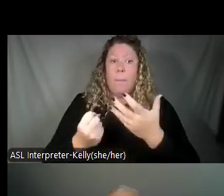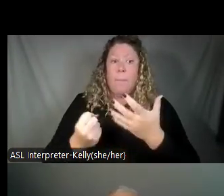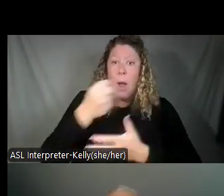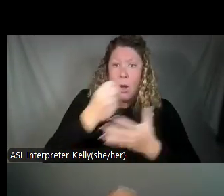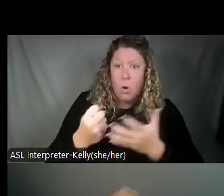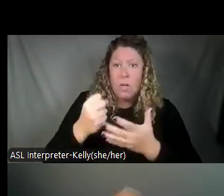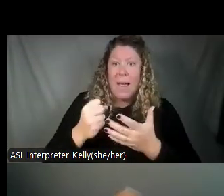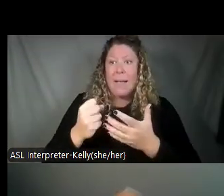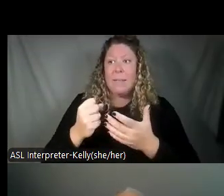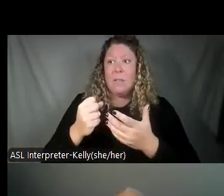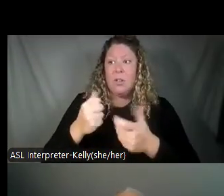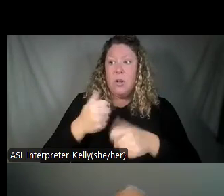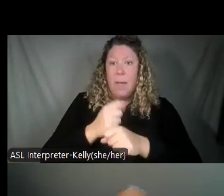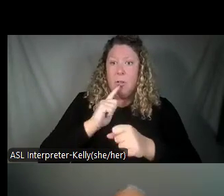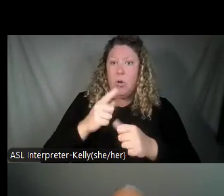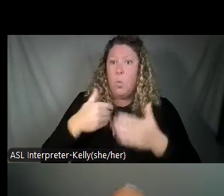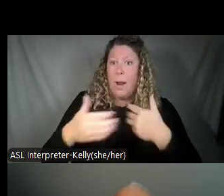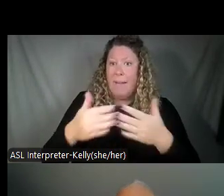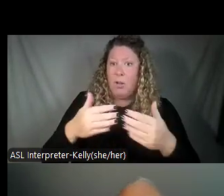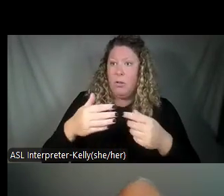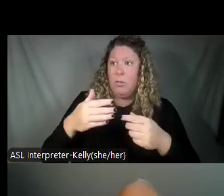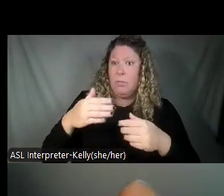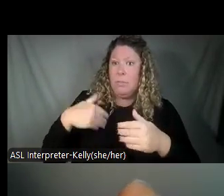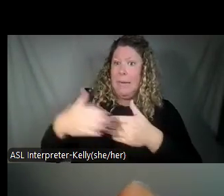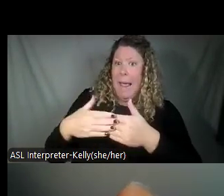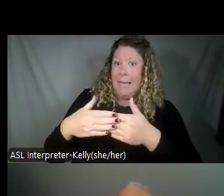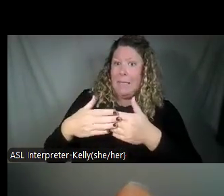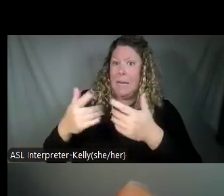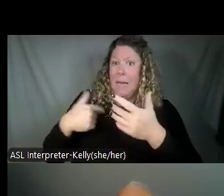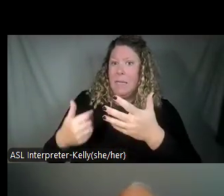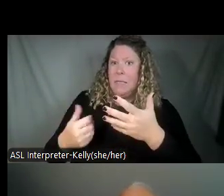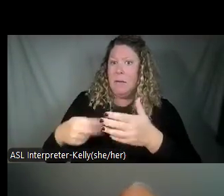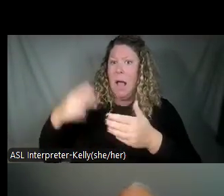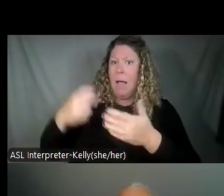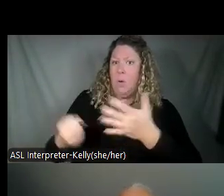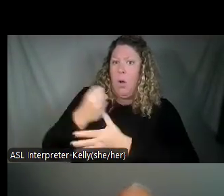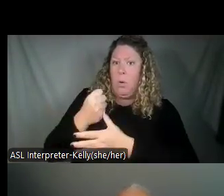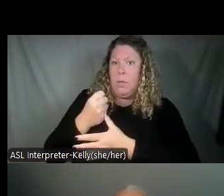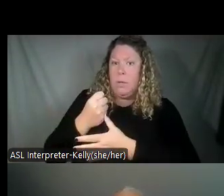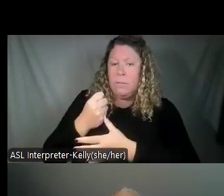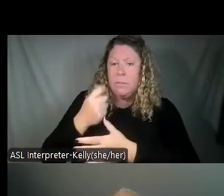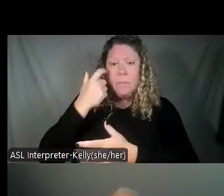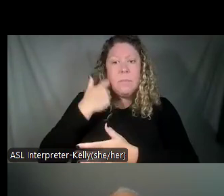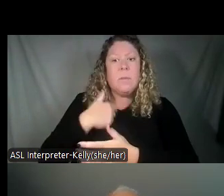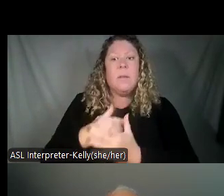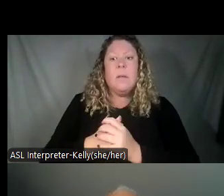iteration that those have a high priority. I've also asked it in they add